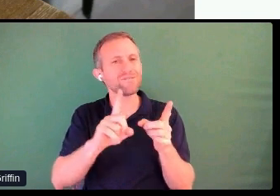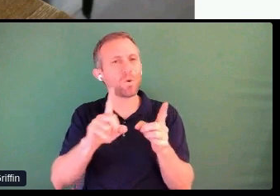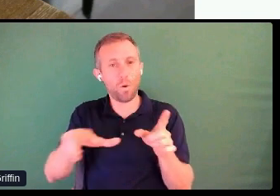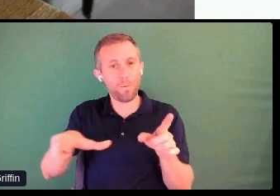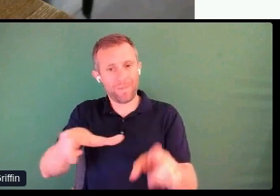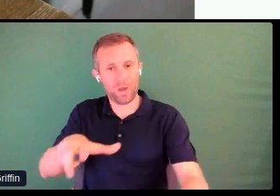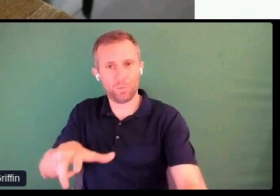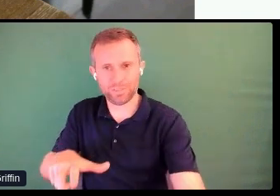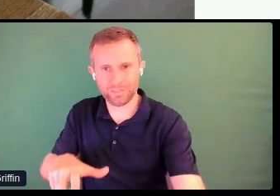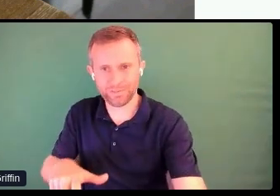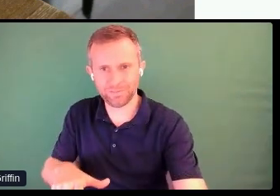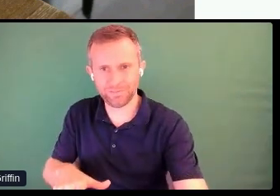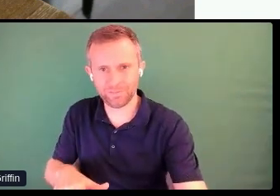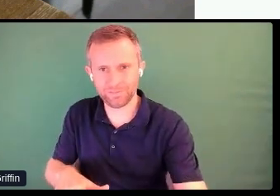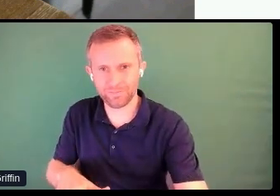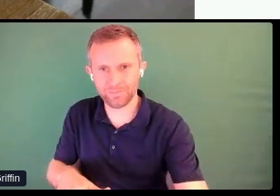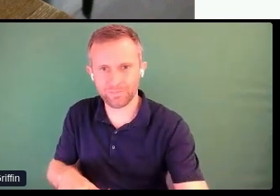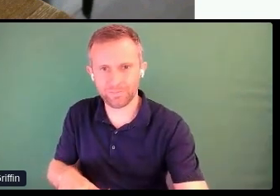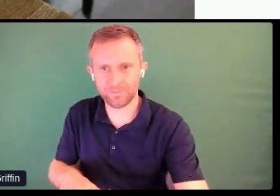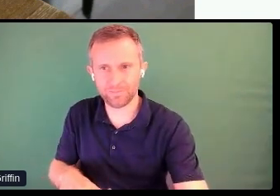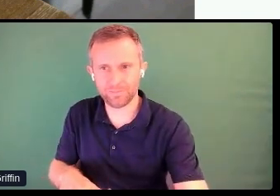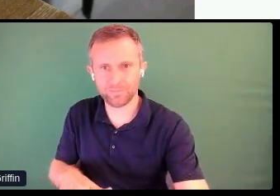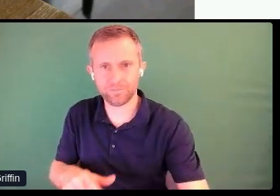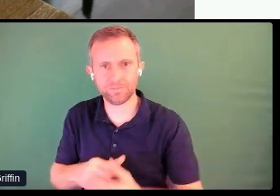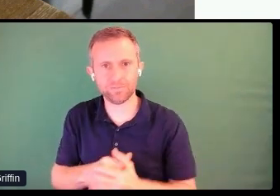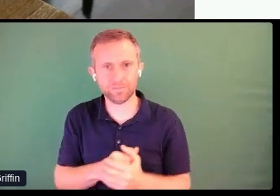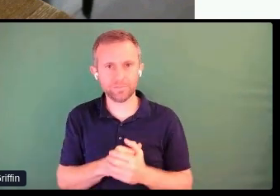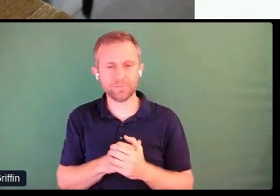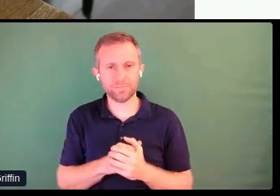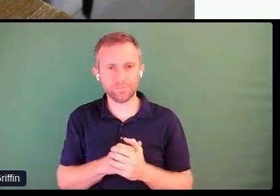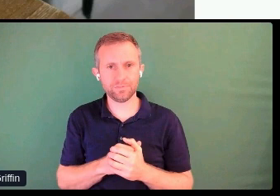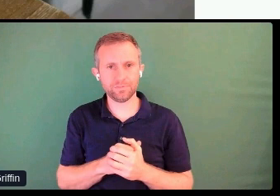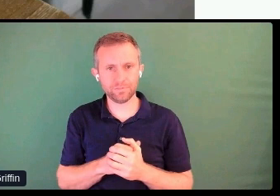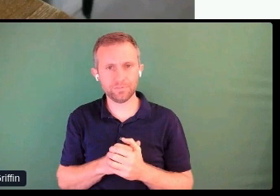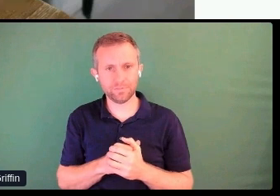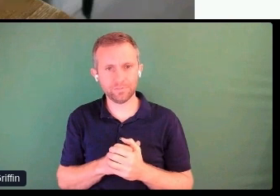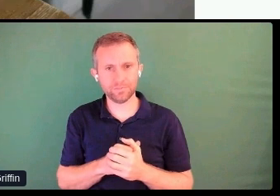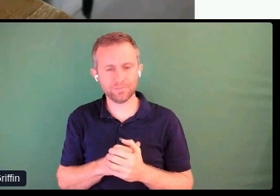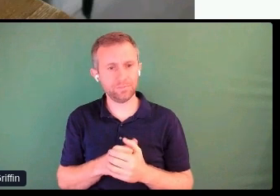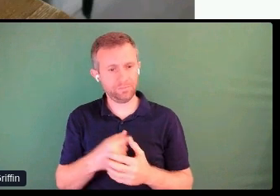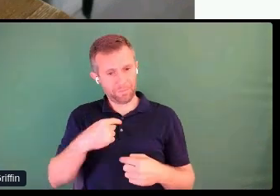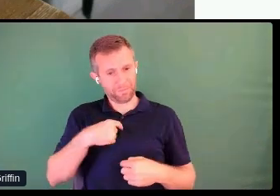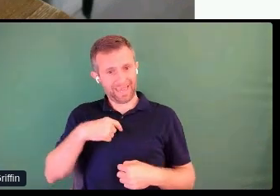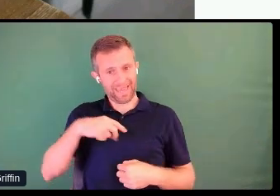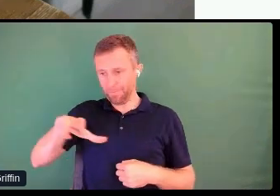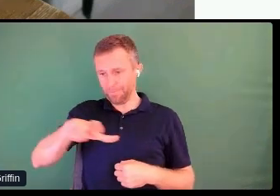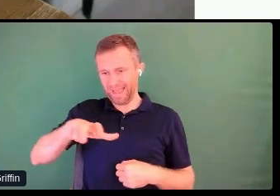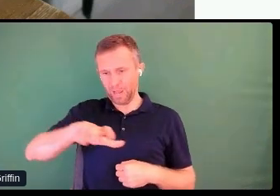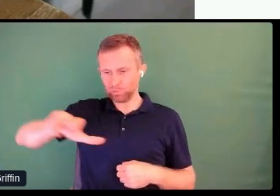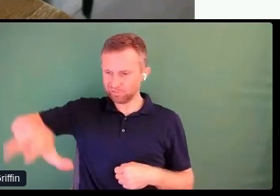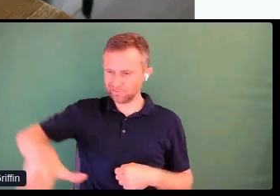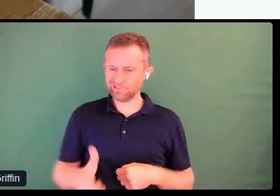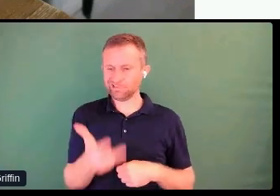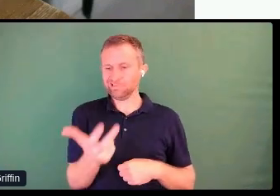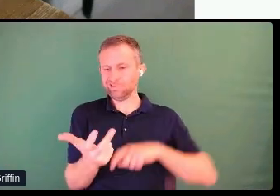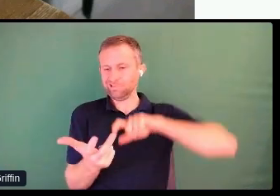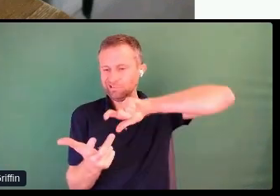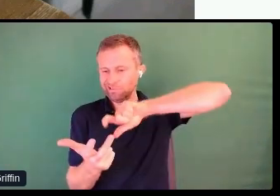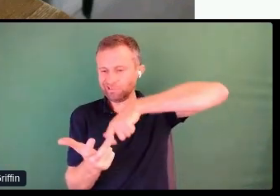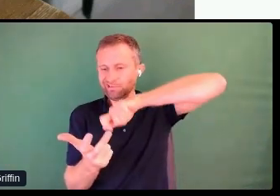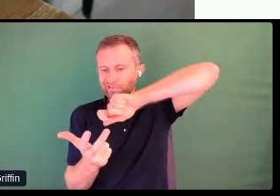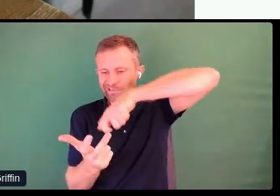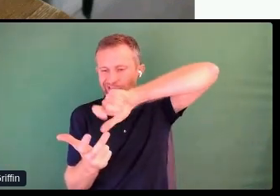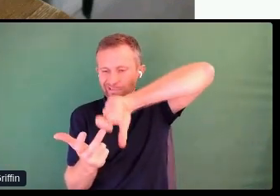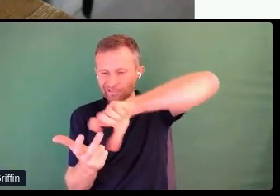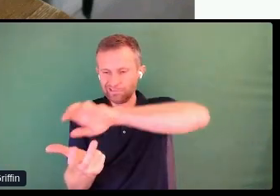started hacking towards a better solution for Yara. And after taking an existing mouse apart, I realized we could quite easily augment